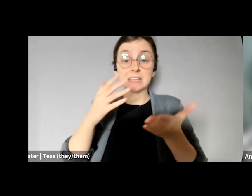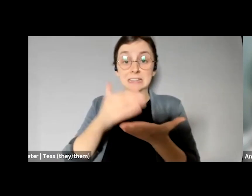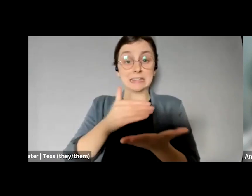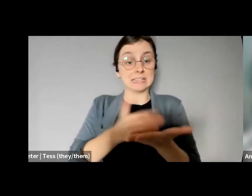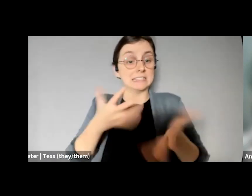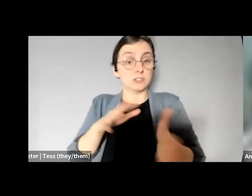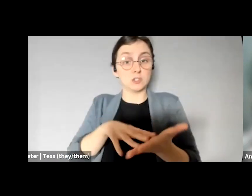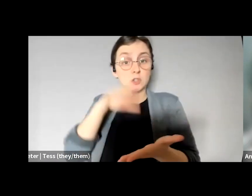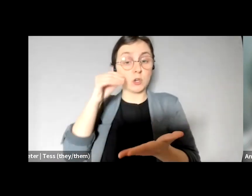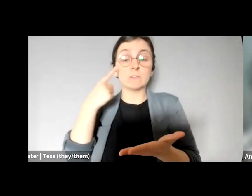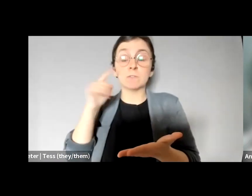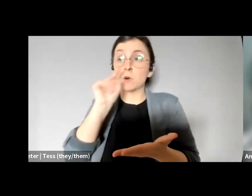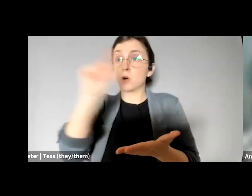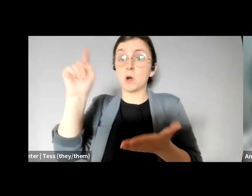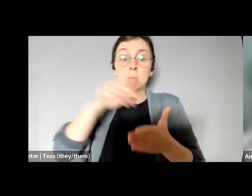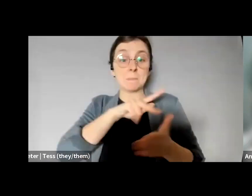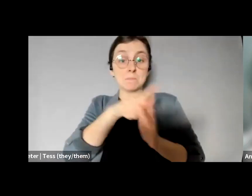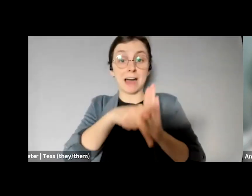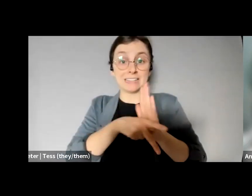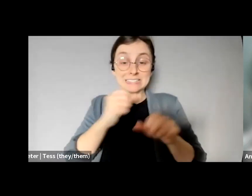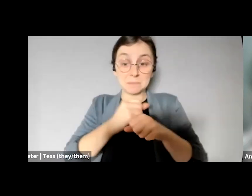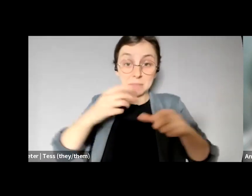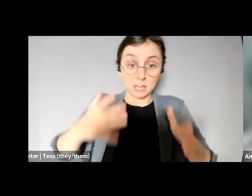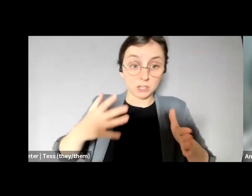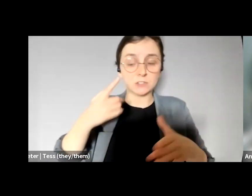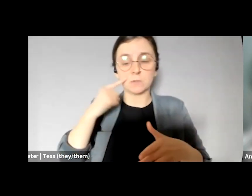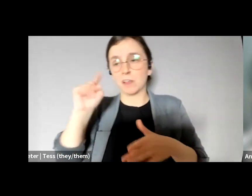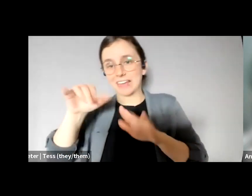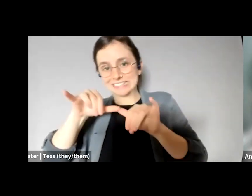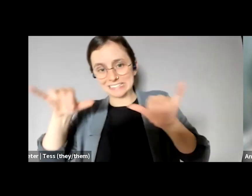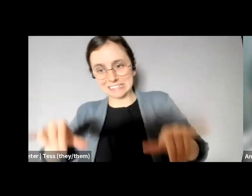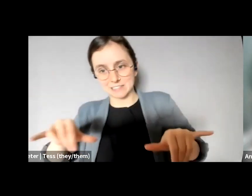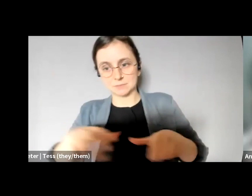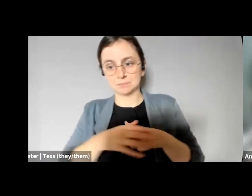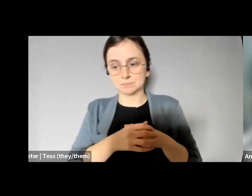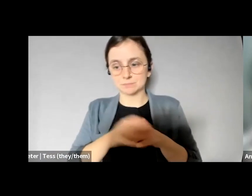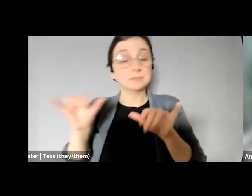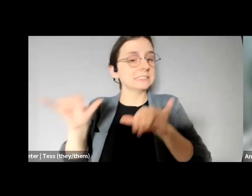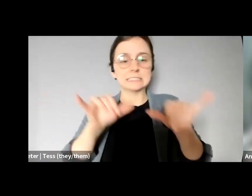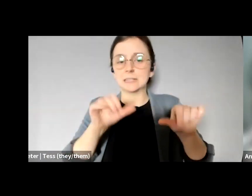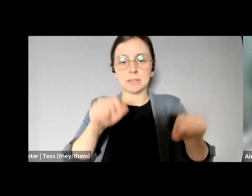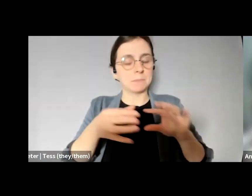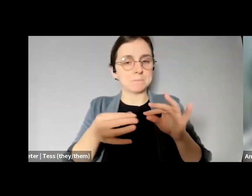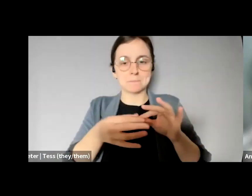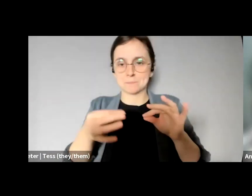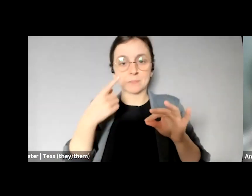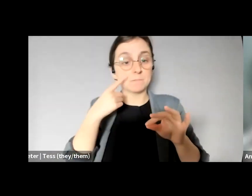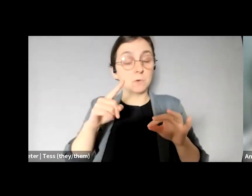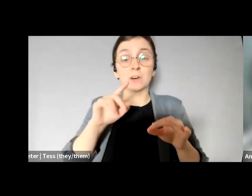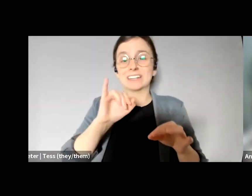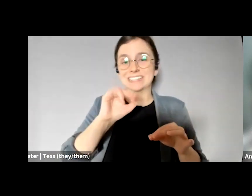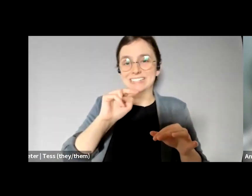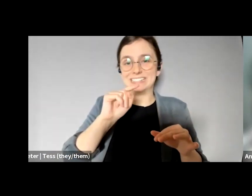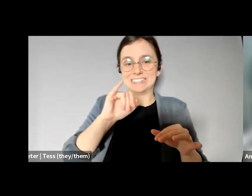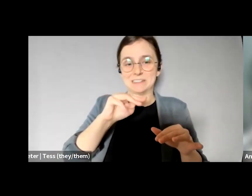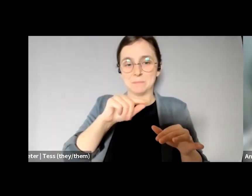practitioners from that particular context or system. The same can be said for intimate partner violence and